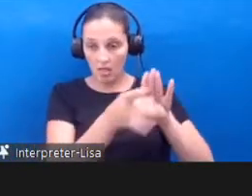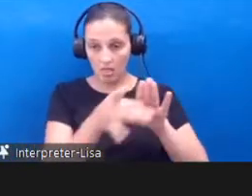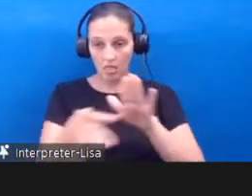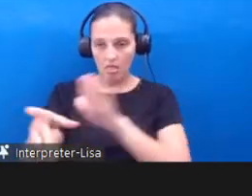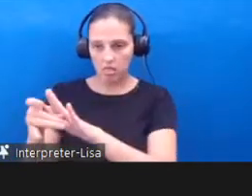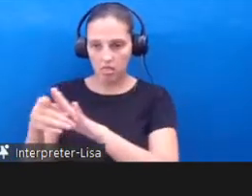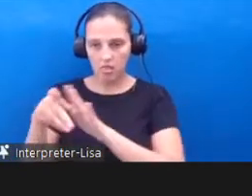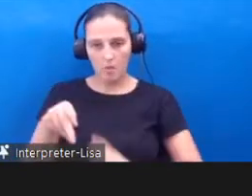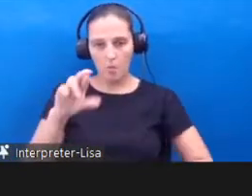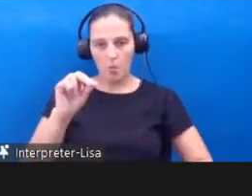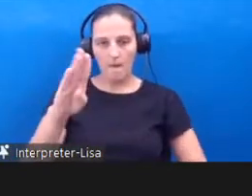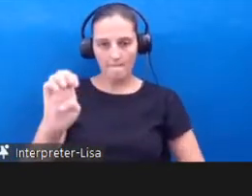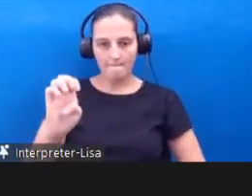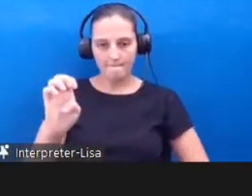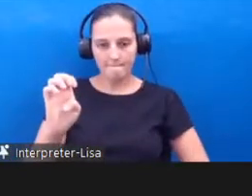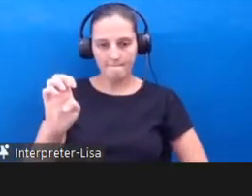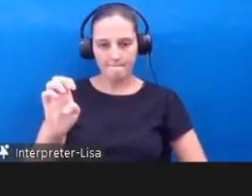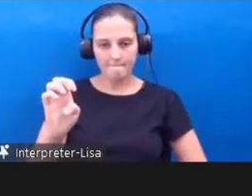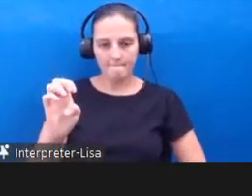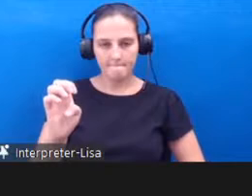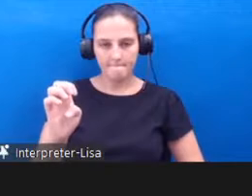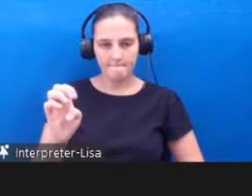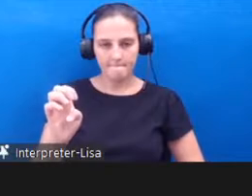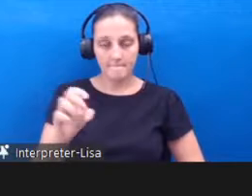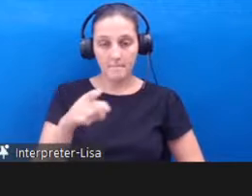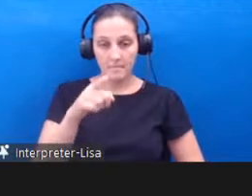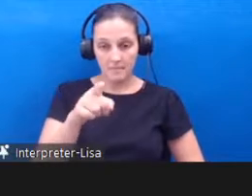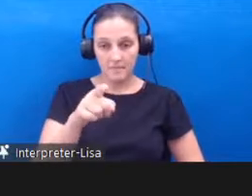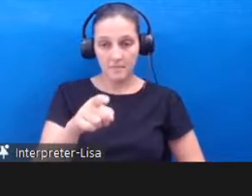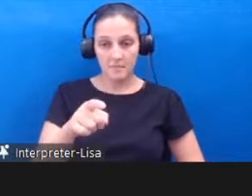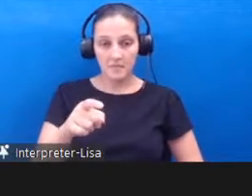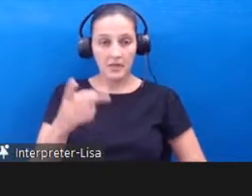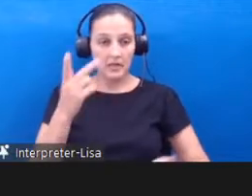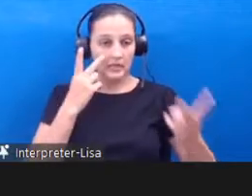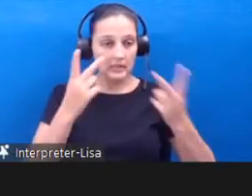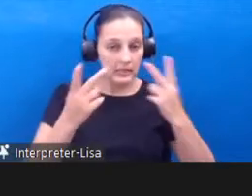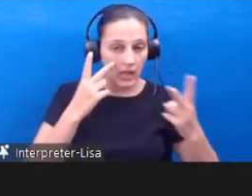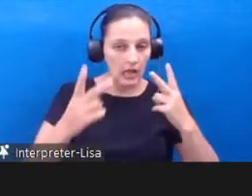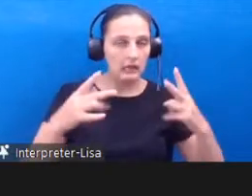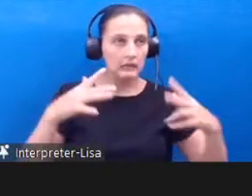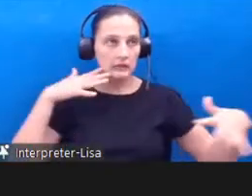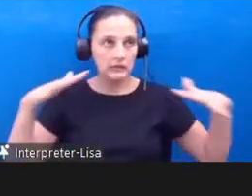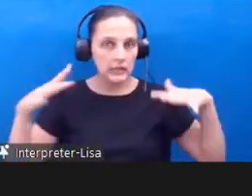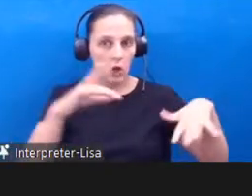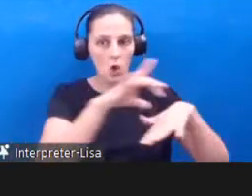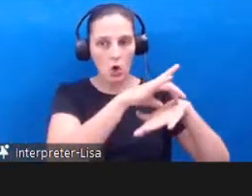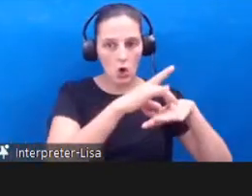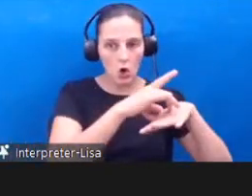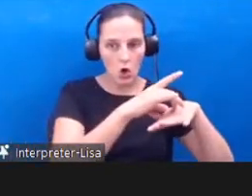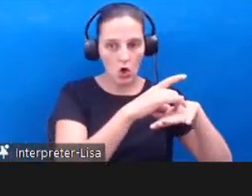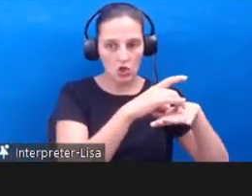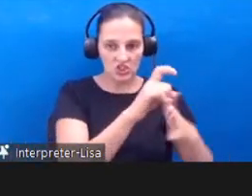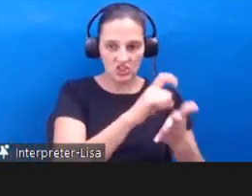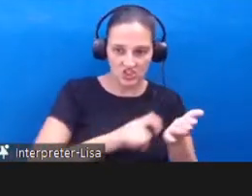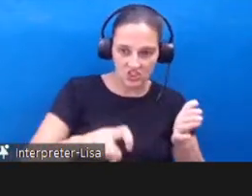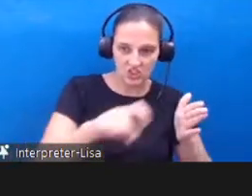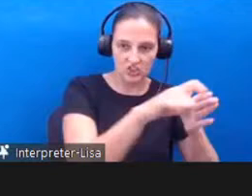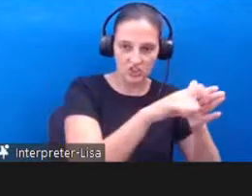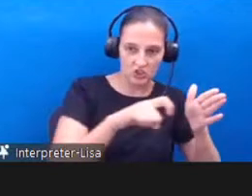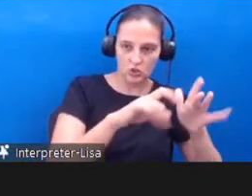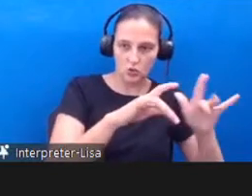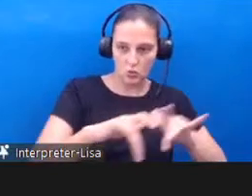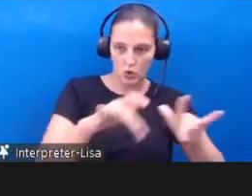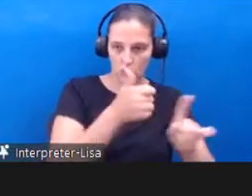And the records have the sights and sounds of Earth digitized on the record itself. And they also